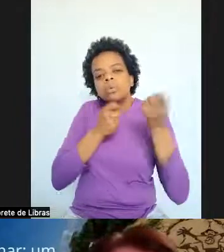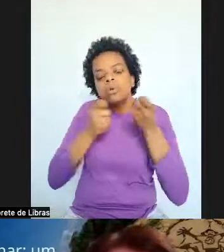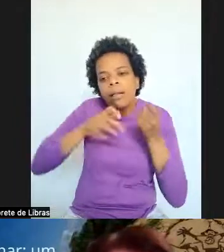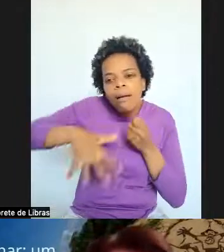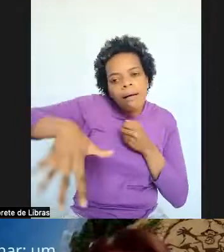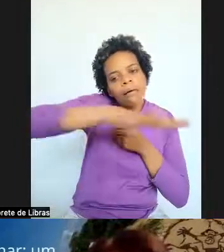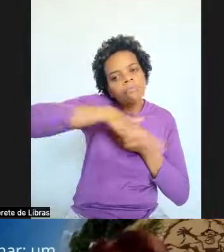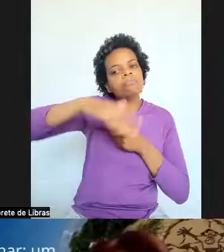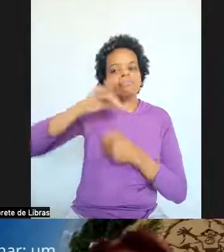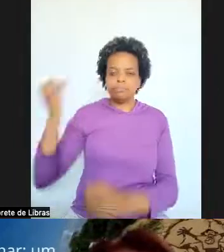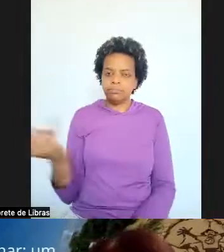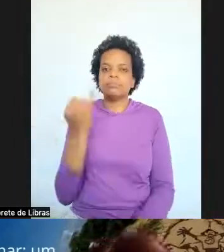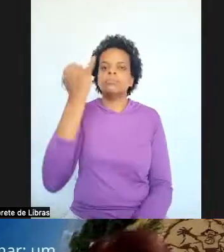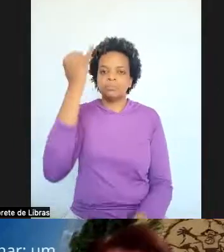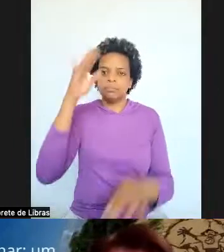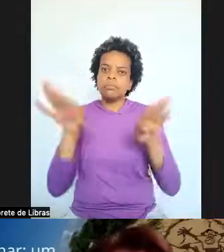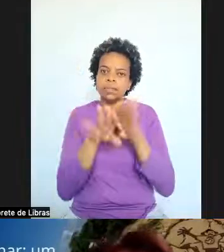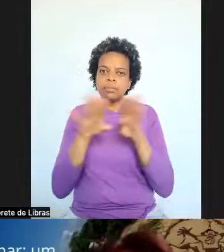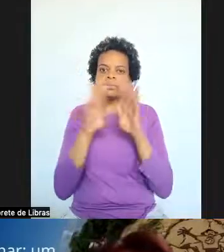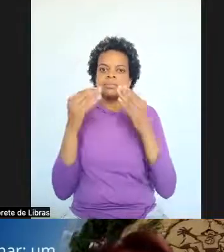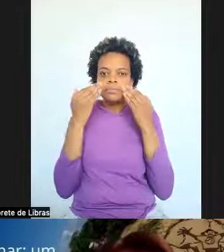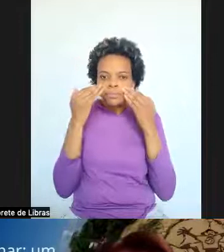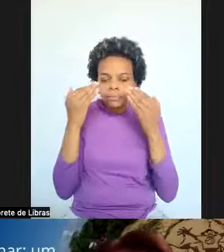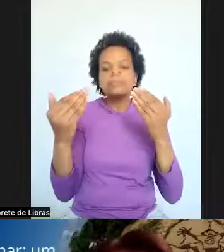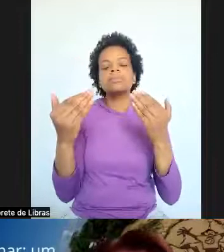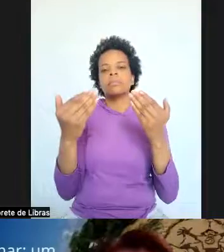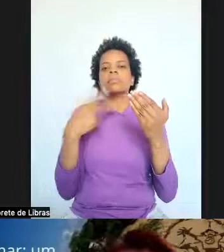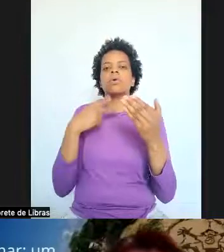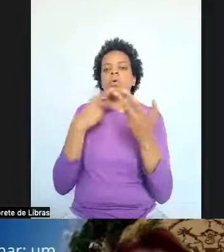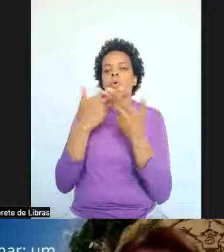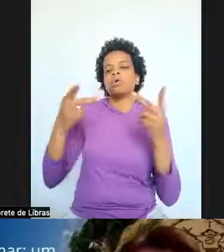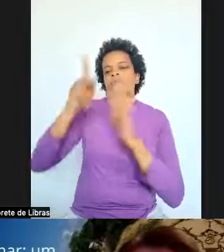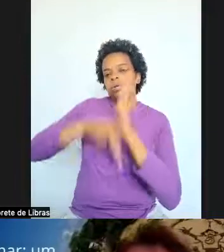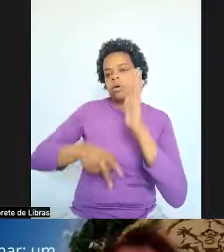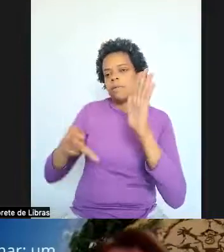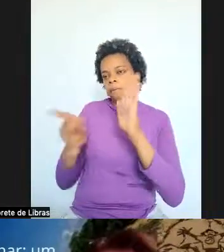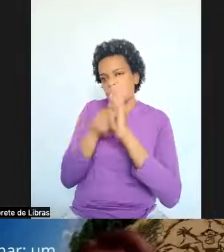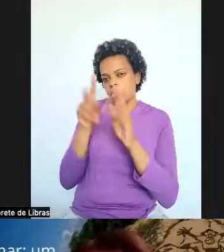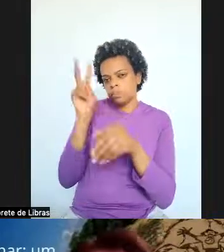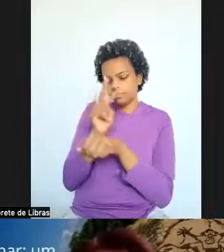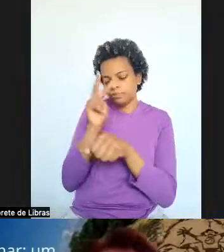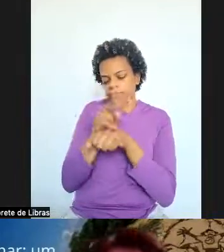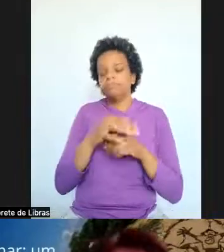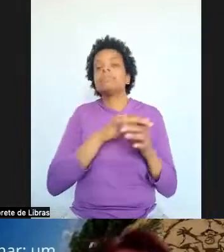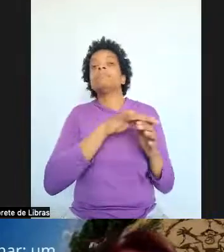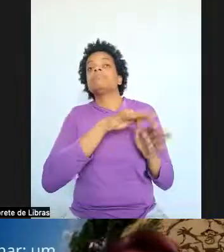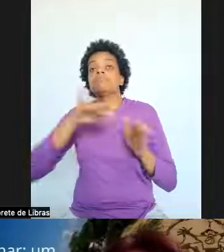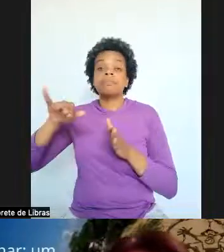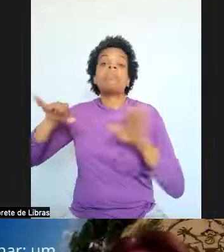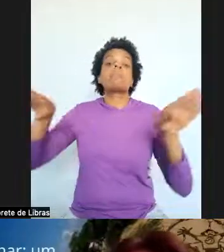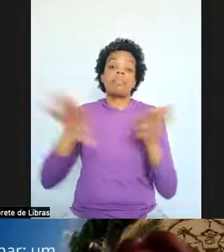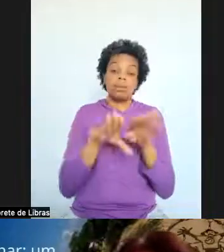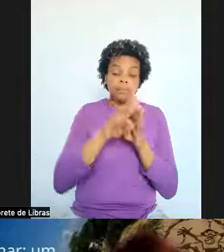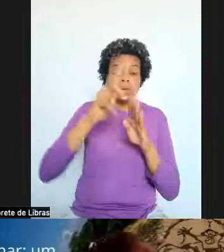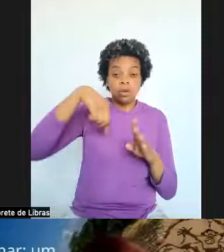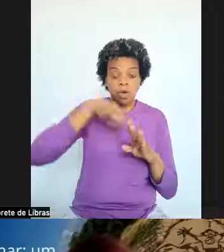of such environments. This is really important to highlight about our conservation actions. We also